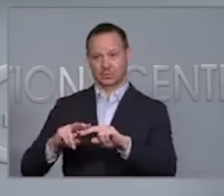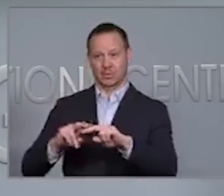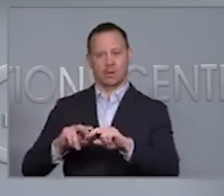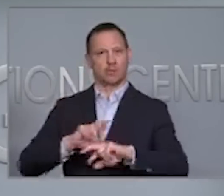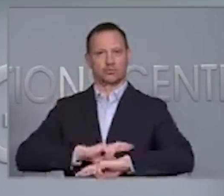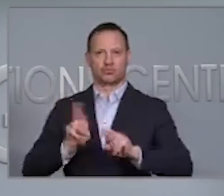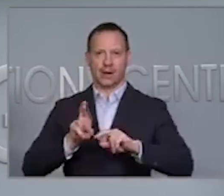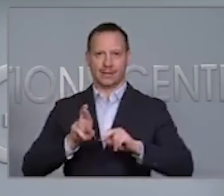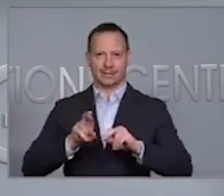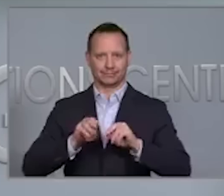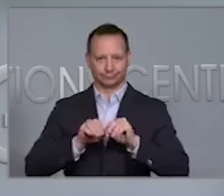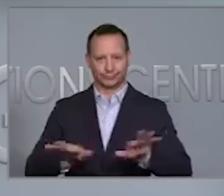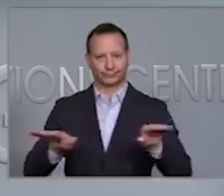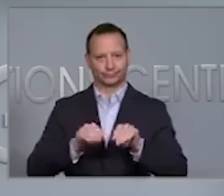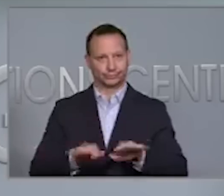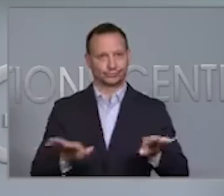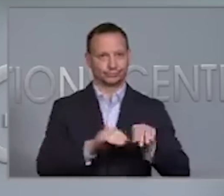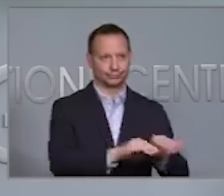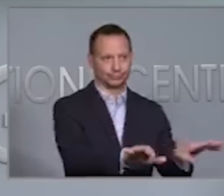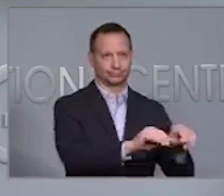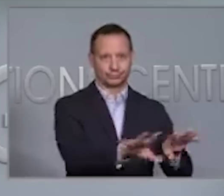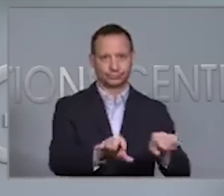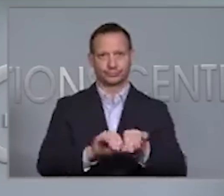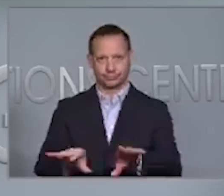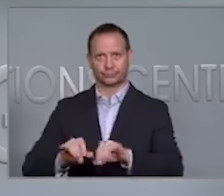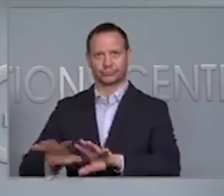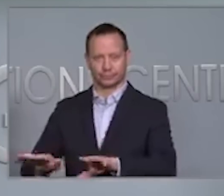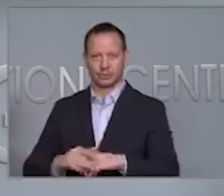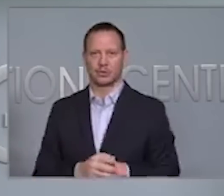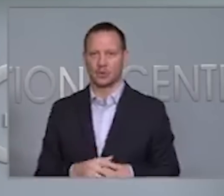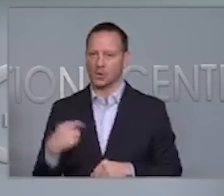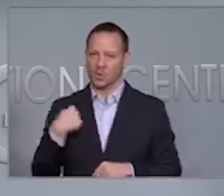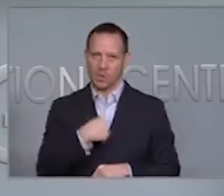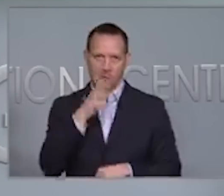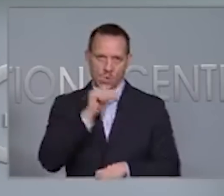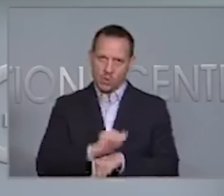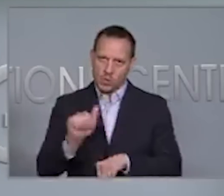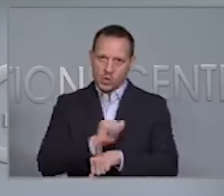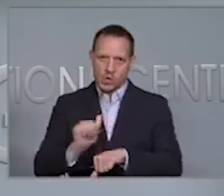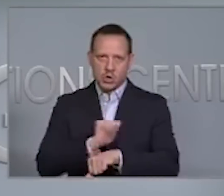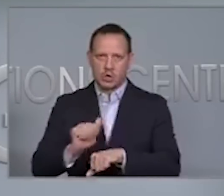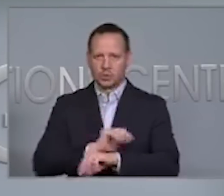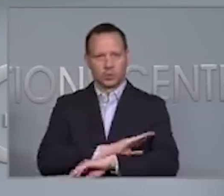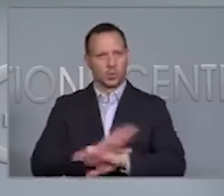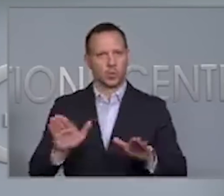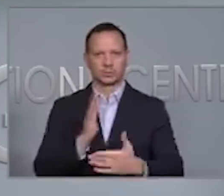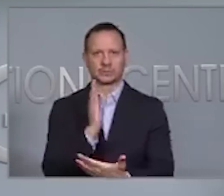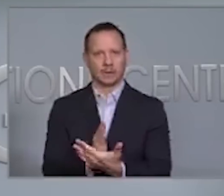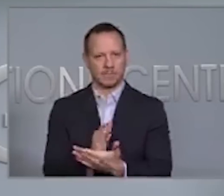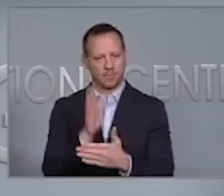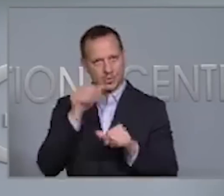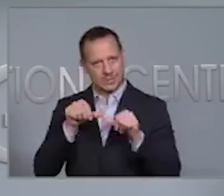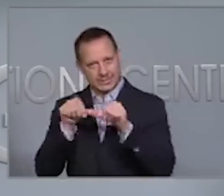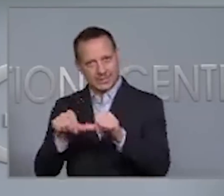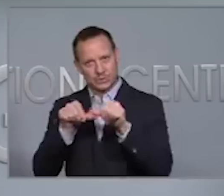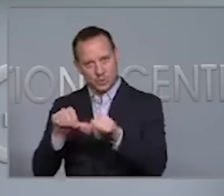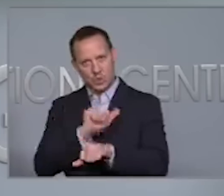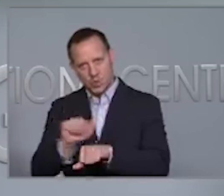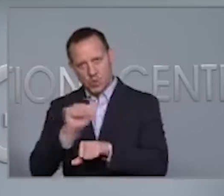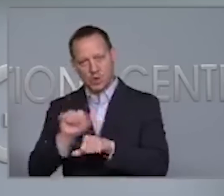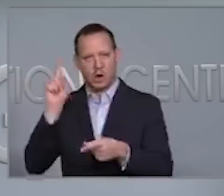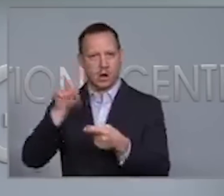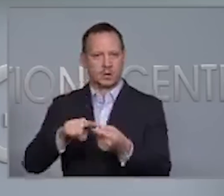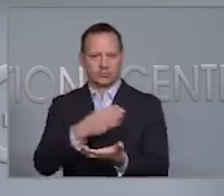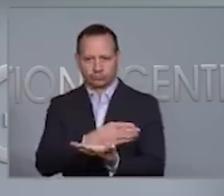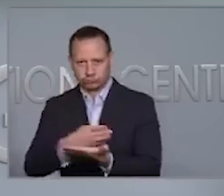Our crews will be working around the clock over the coming days and will not stop until roads are cleared. This does include crews